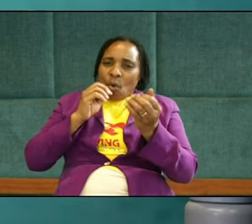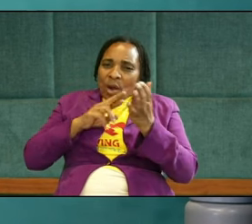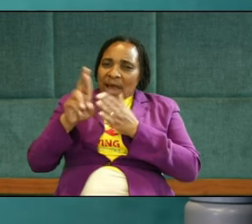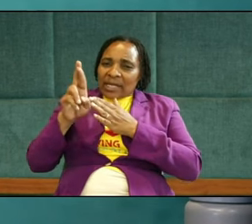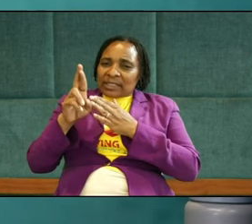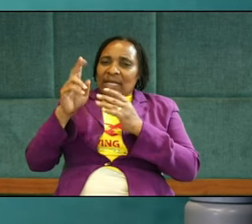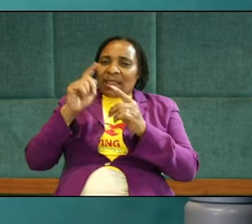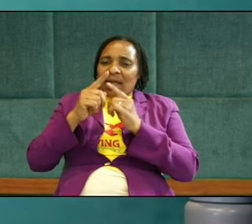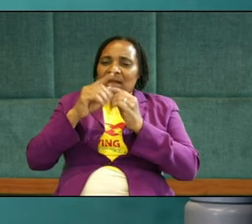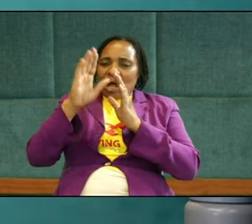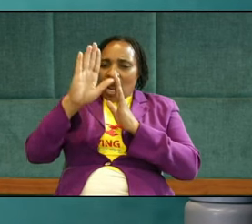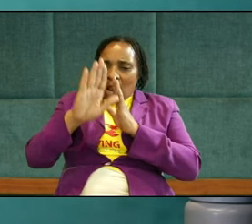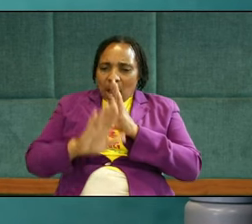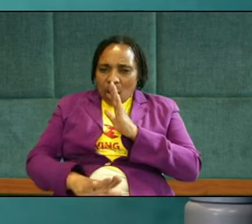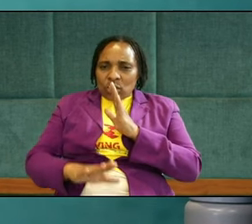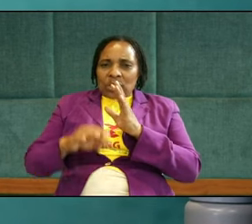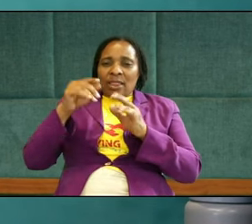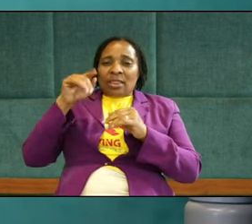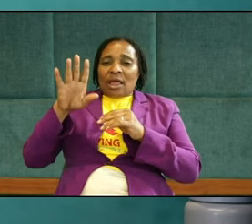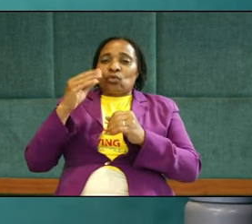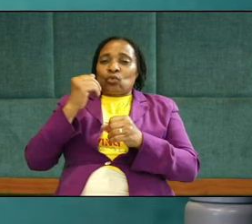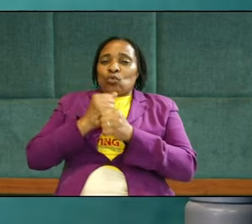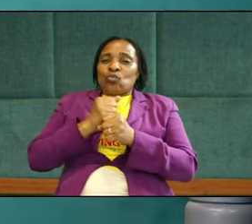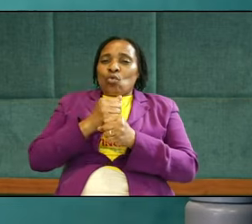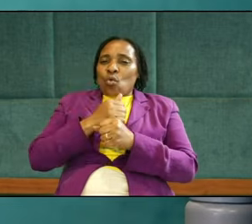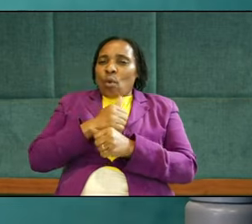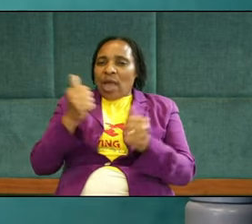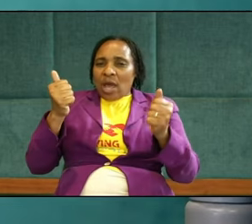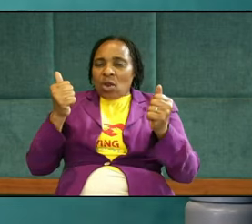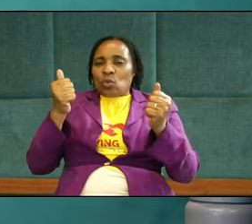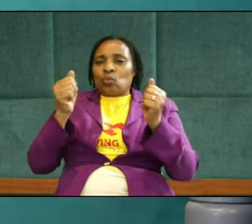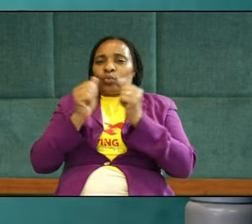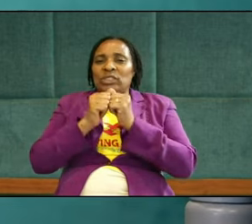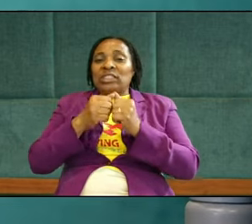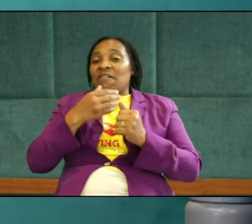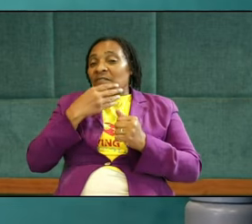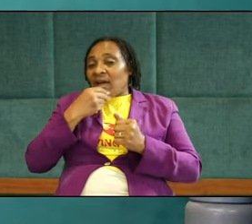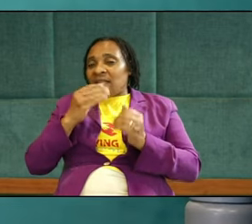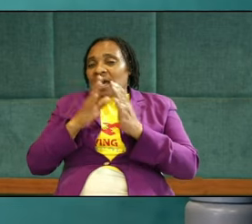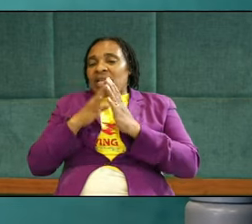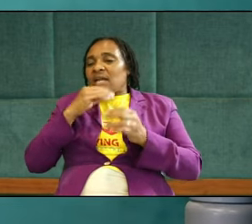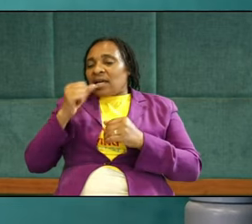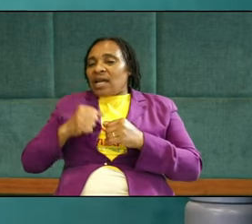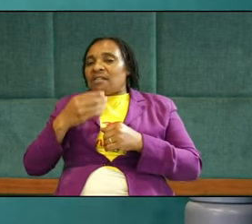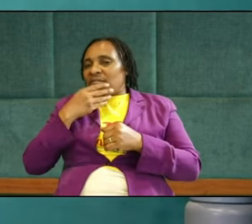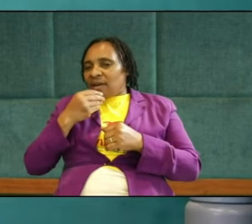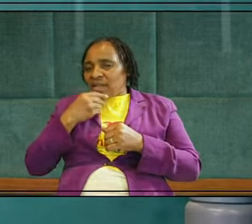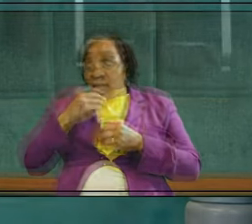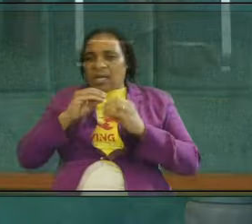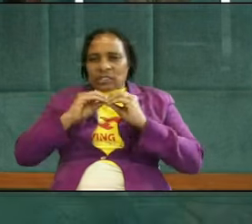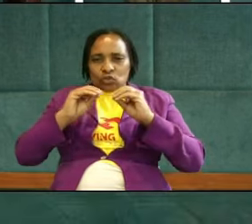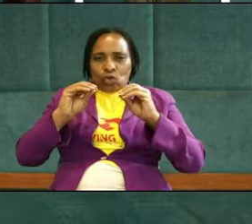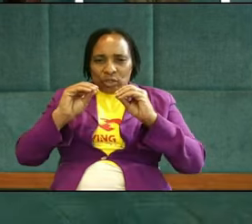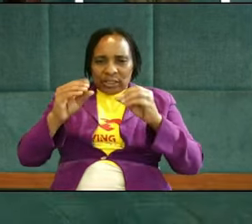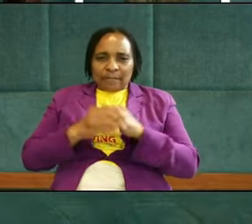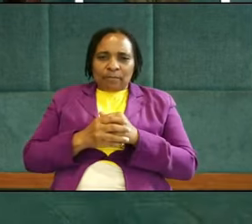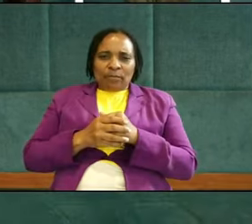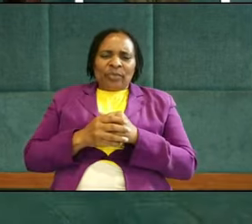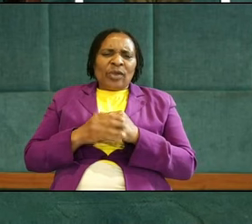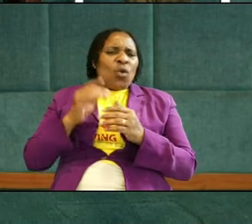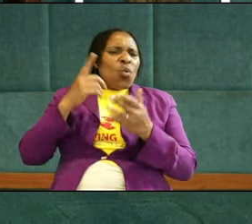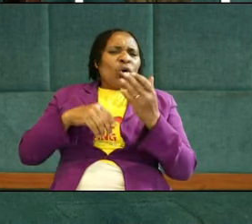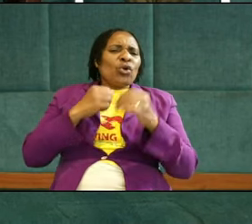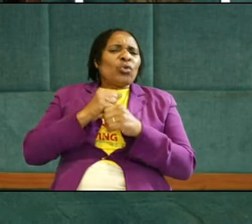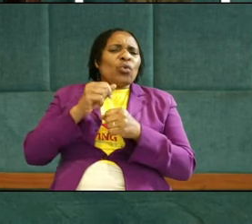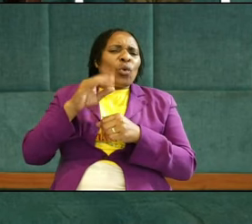low level of sin and degradation to which his father and his grandfather had fallen. Mm-hmm. So what do you get